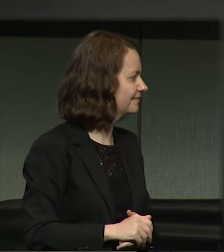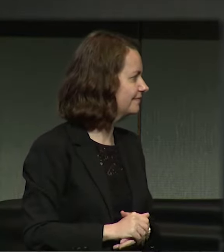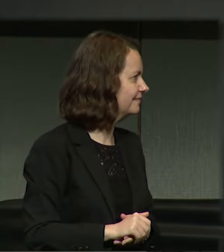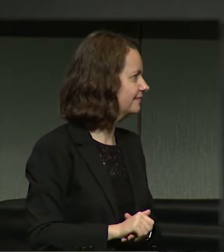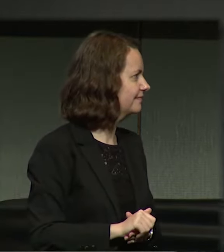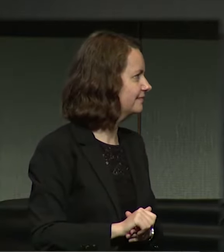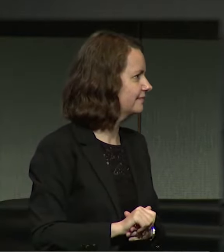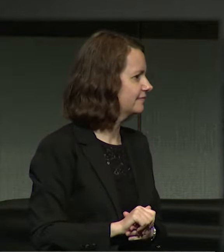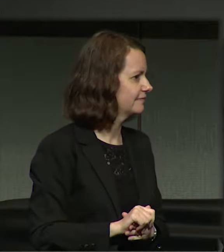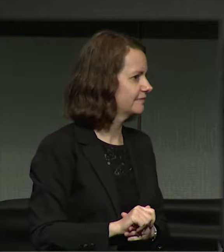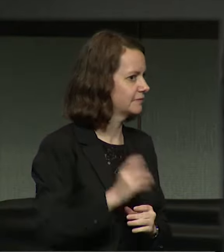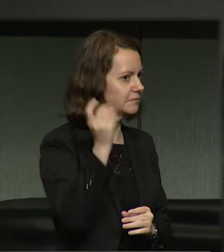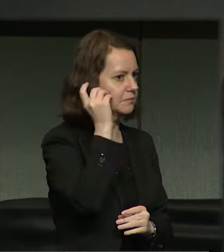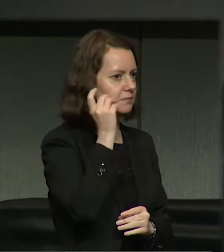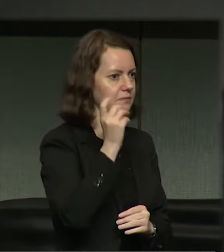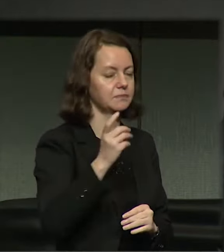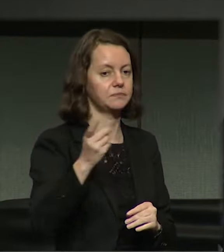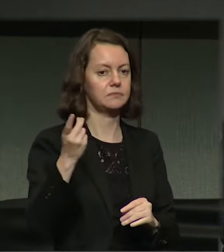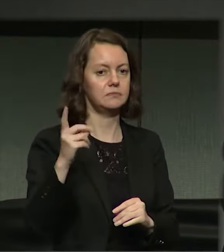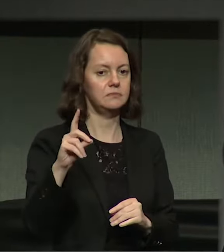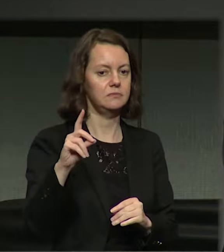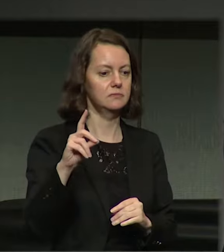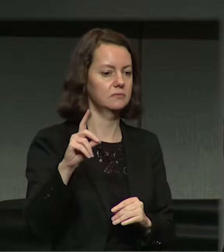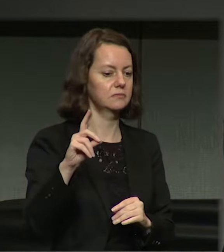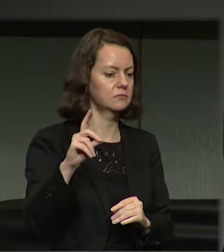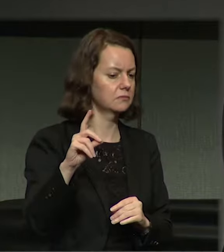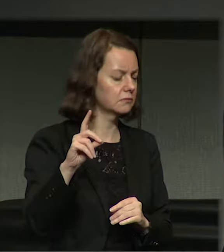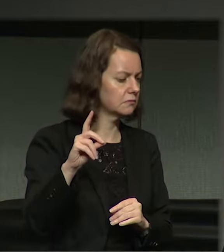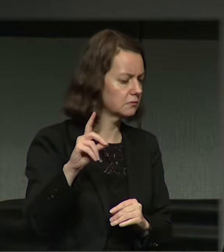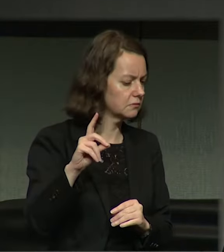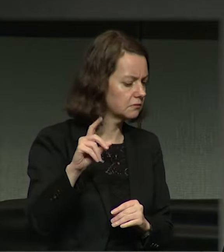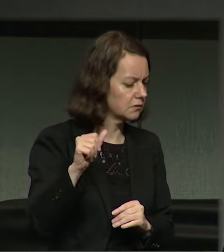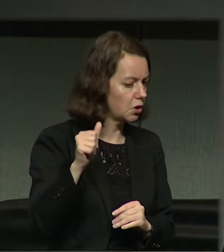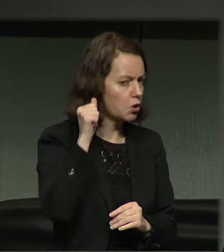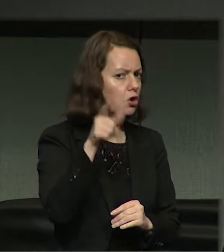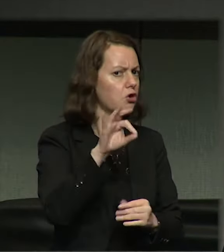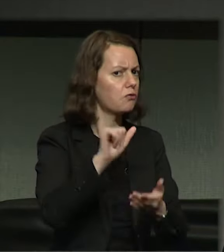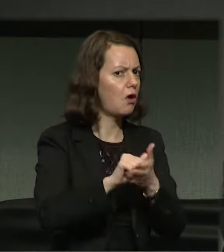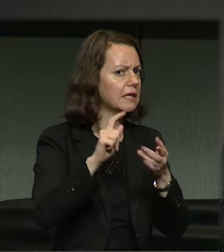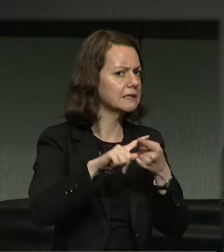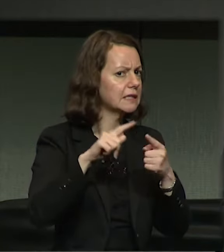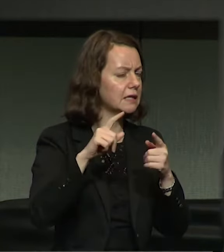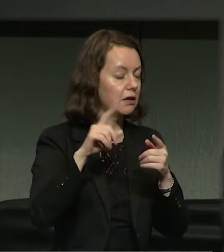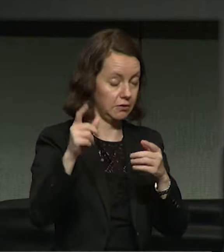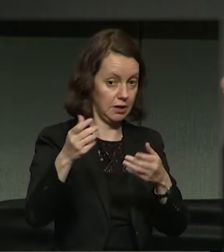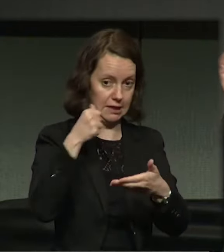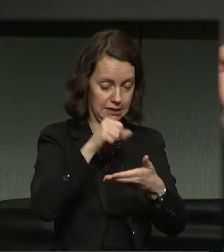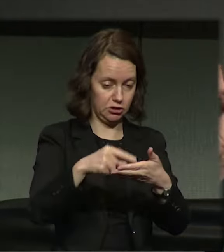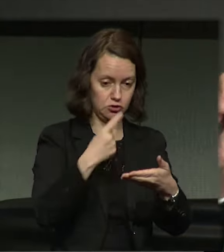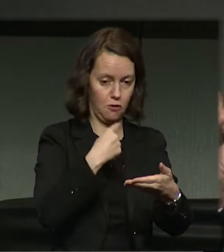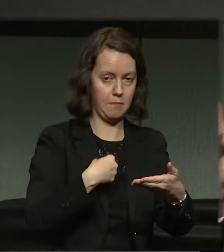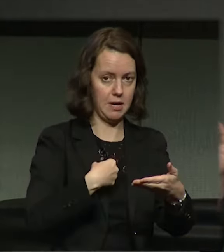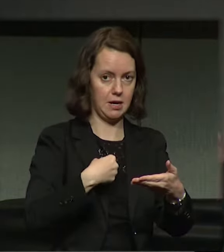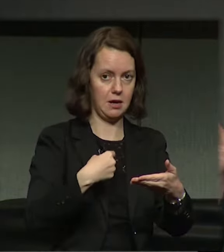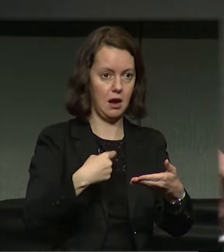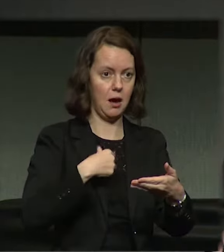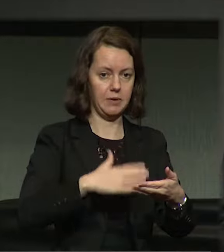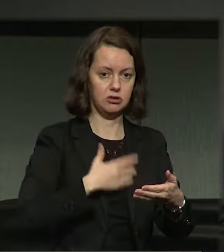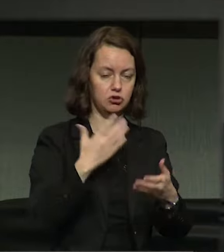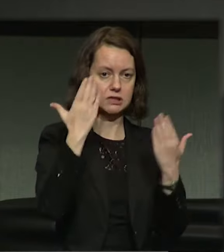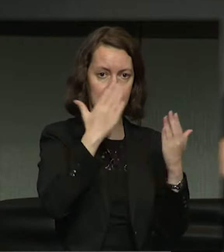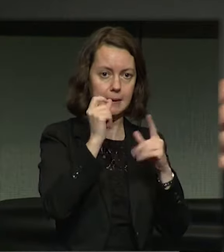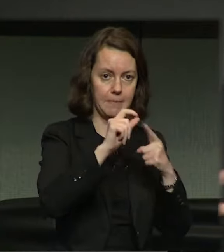And they said, look, we know that you haven't got the right TE score. We also know that you're interested in studying